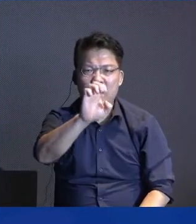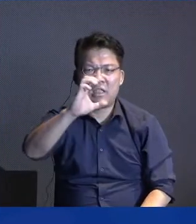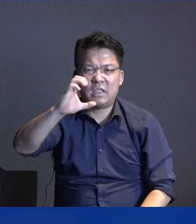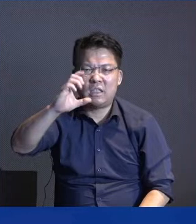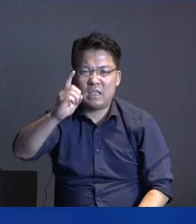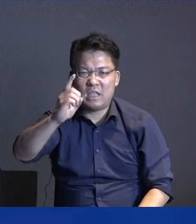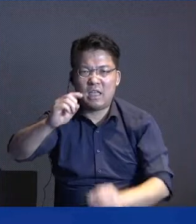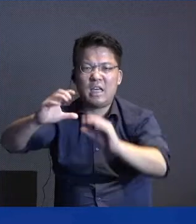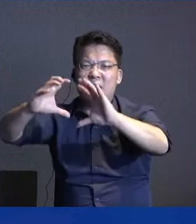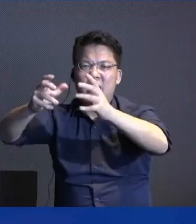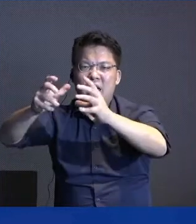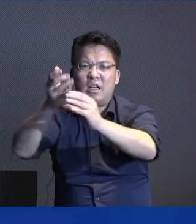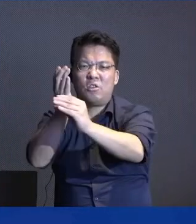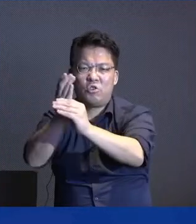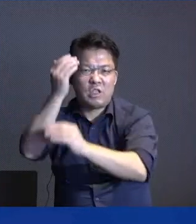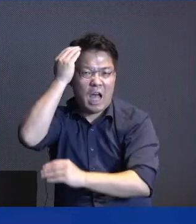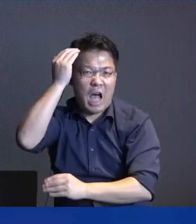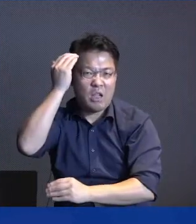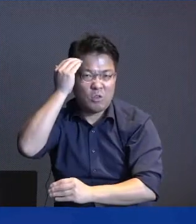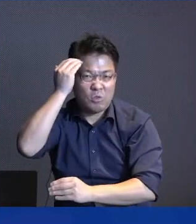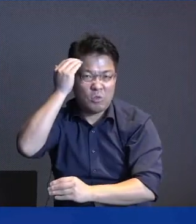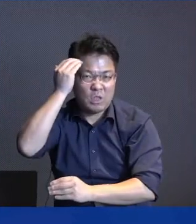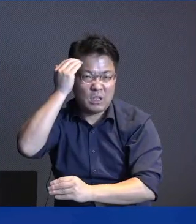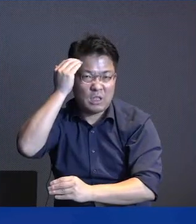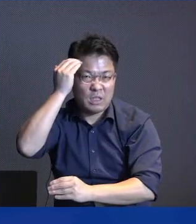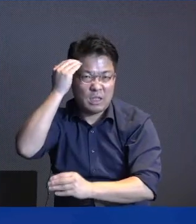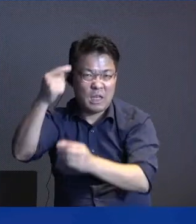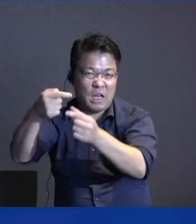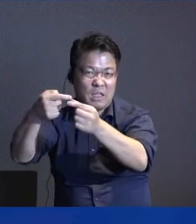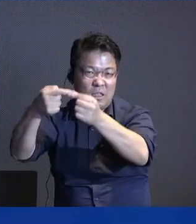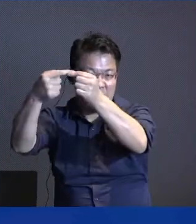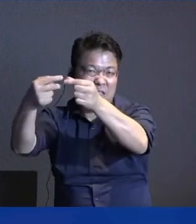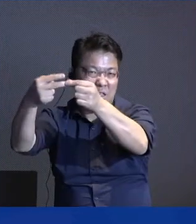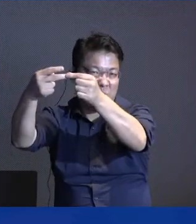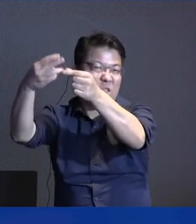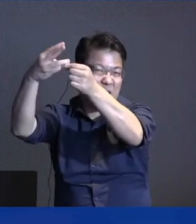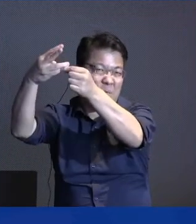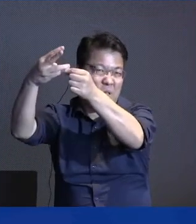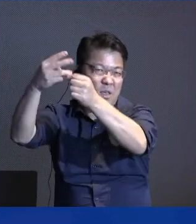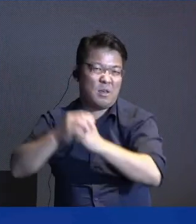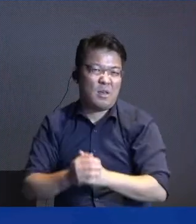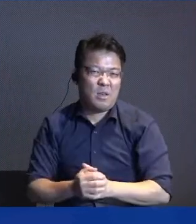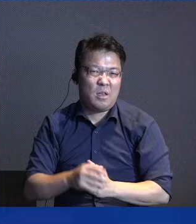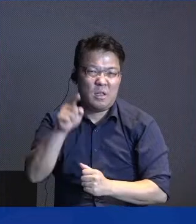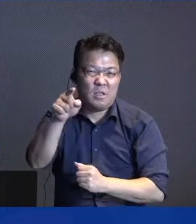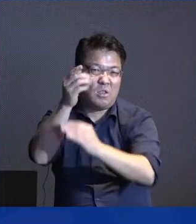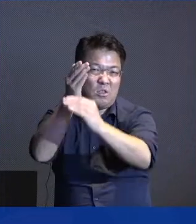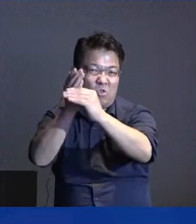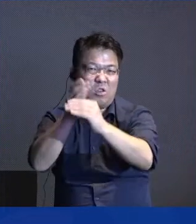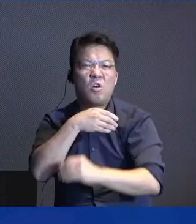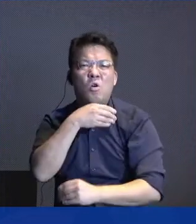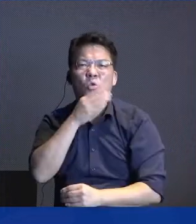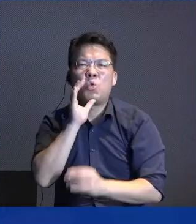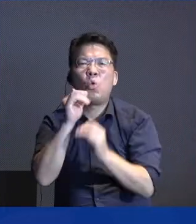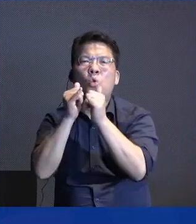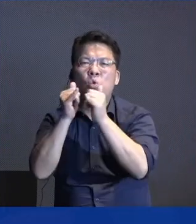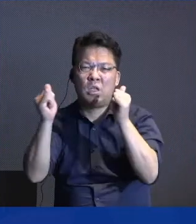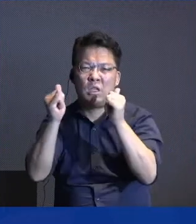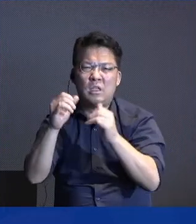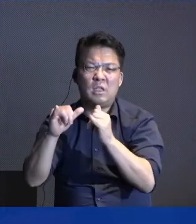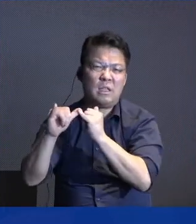both among everyone and among older adults. Also, this the red circle shows